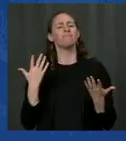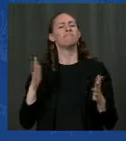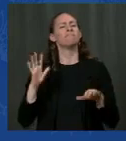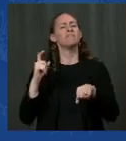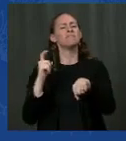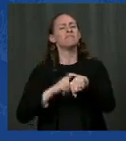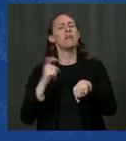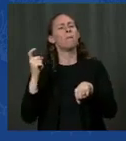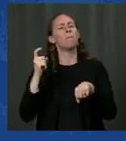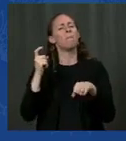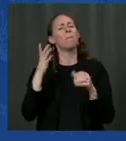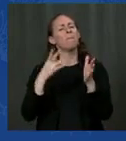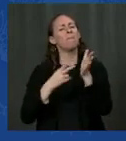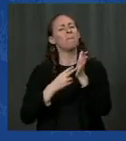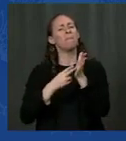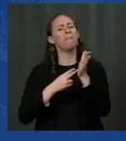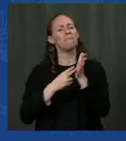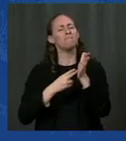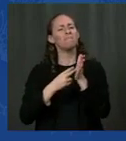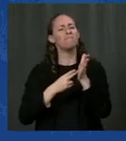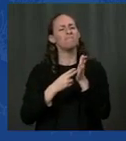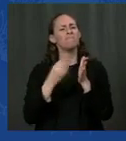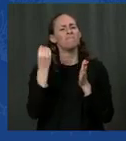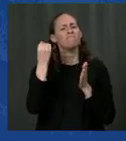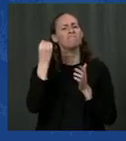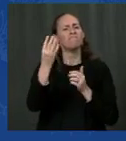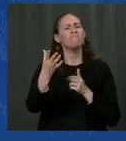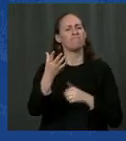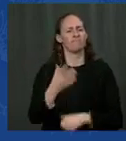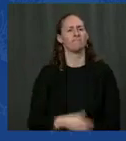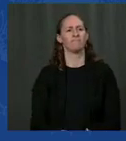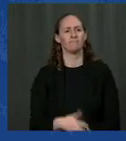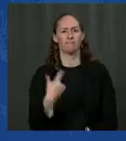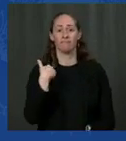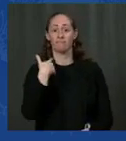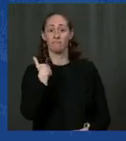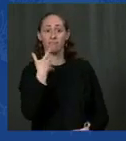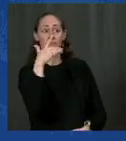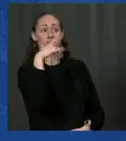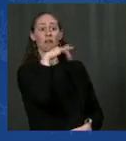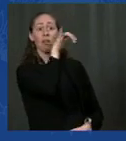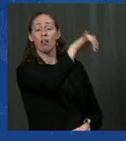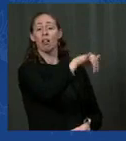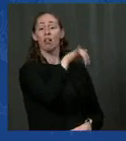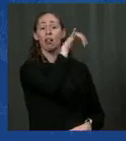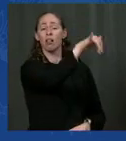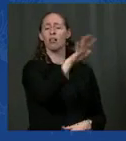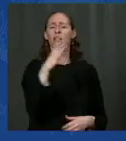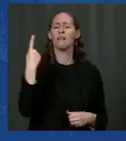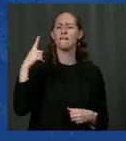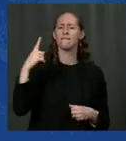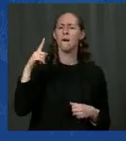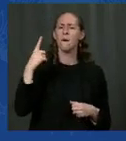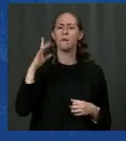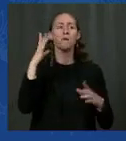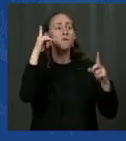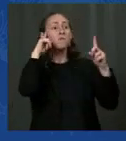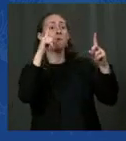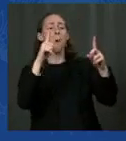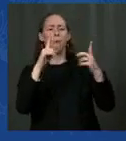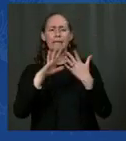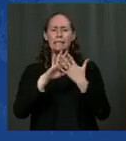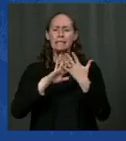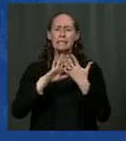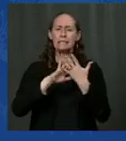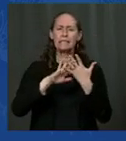no longer had a clear purpose in an open-ended mission in Afghanistan. After 20 years of war in Afghanistan,